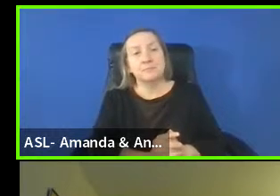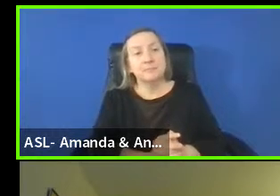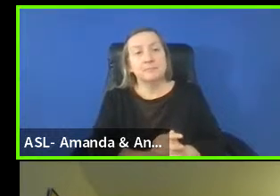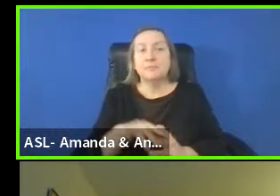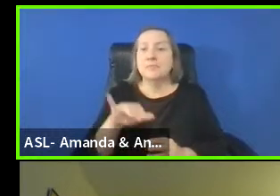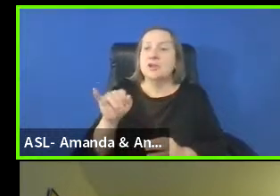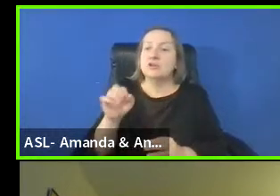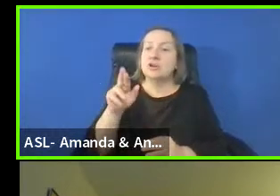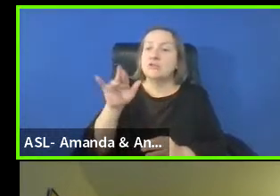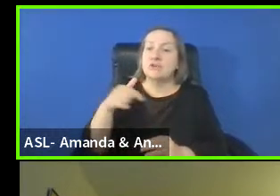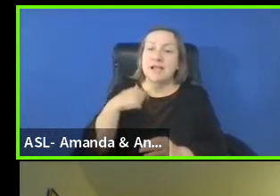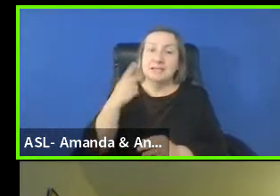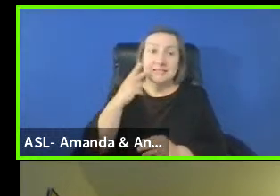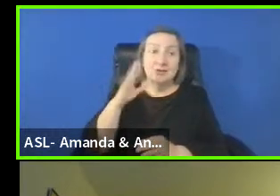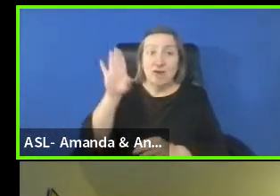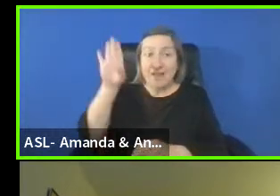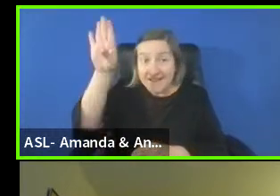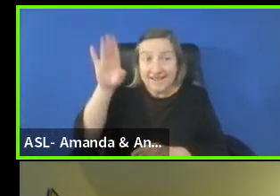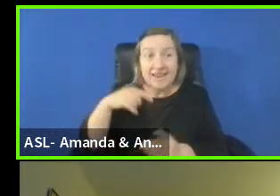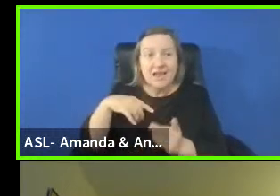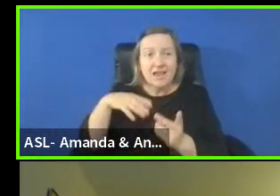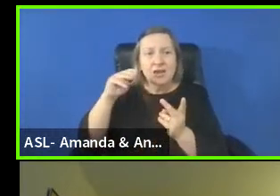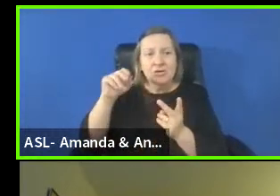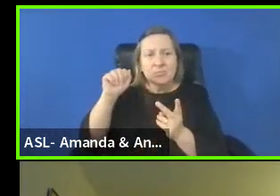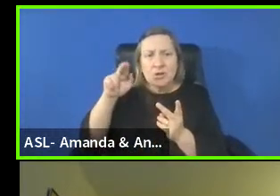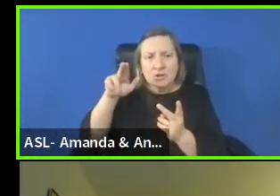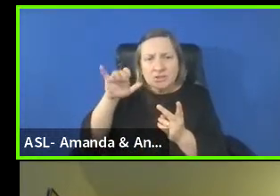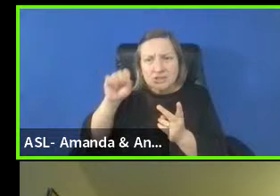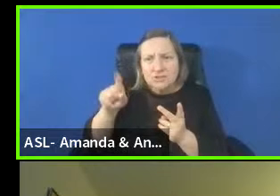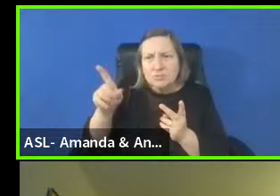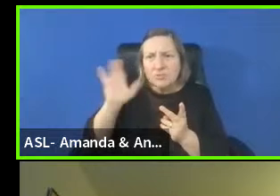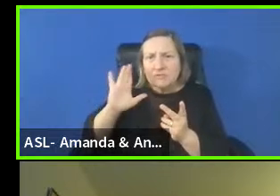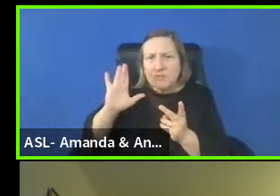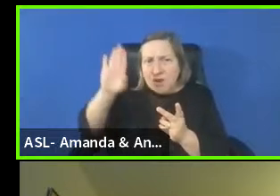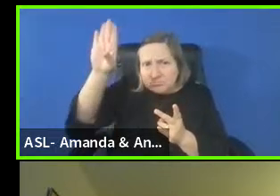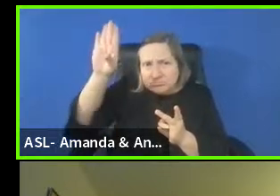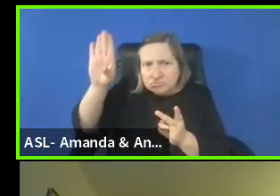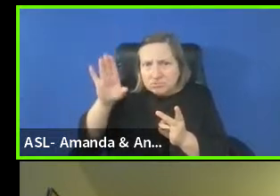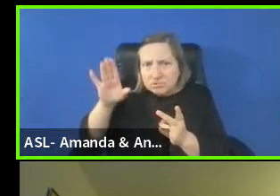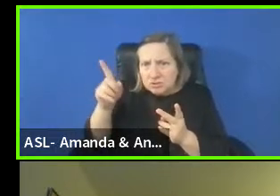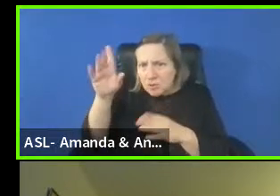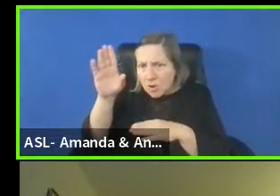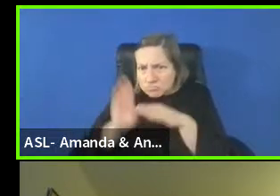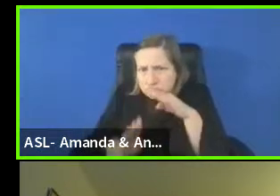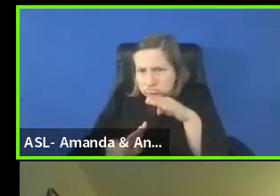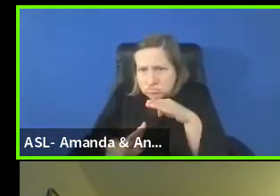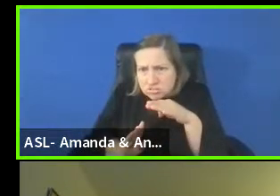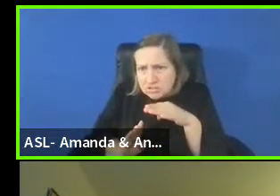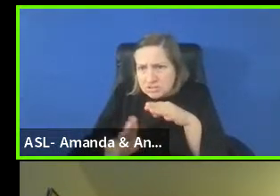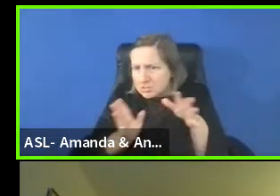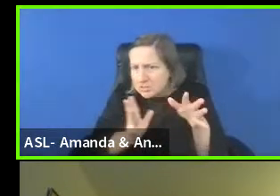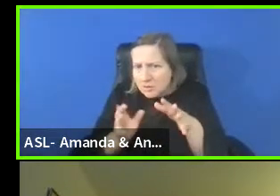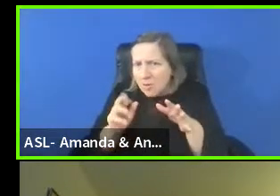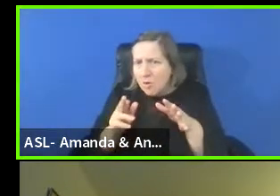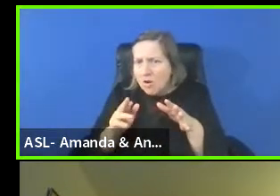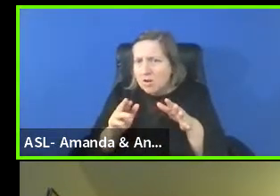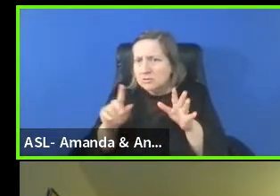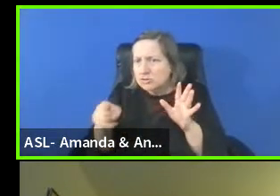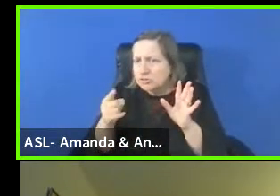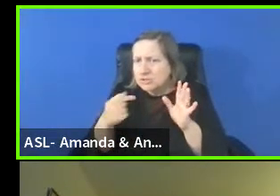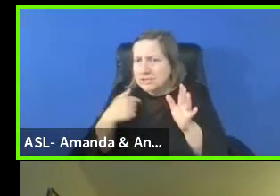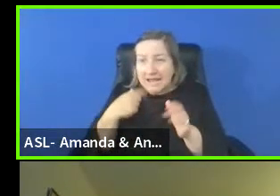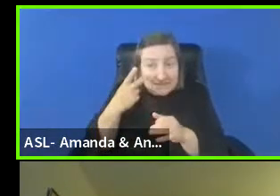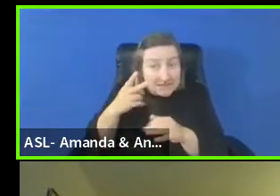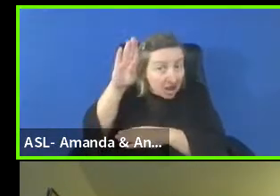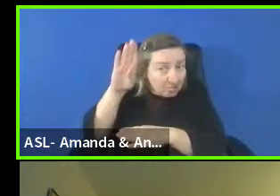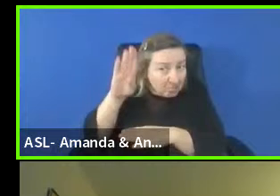Jeffrey, I see your hand. And Marcus, I think you had your hand raised a few minutes ago. Did you take it down, or was that just, did I see it